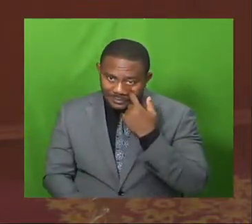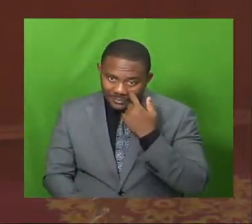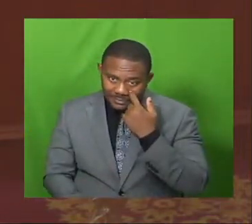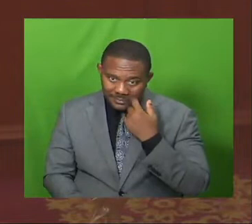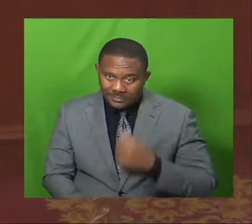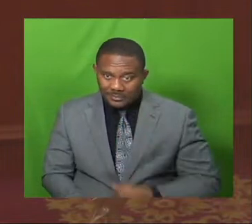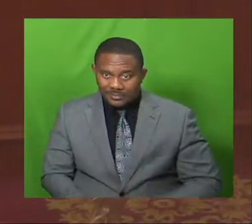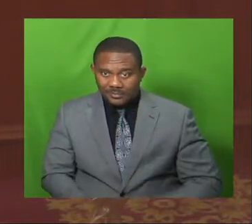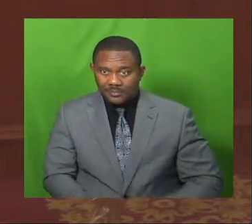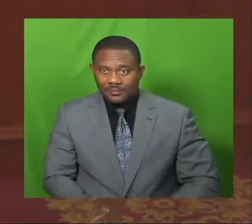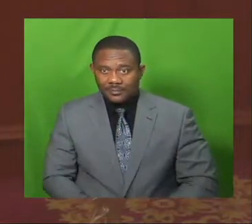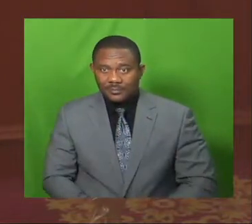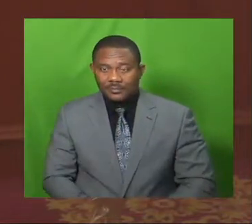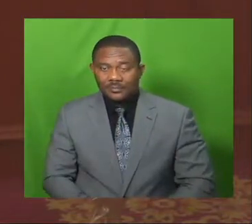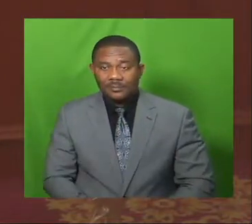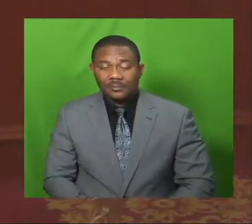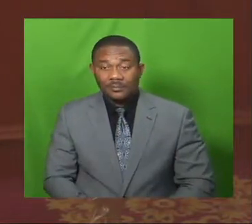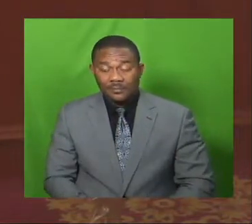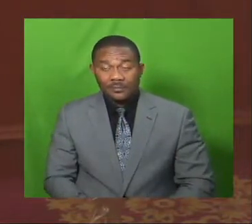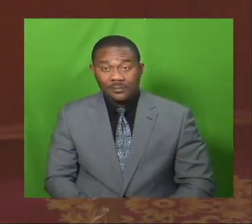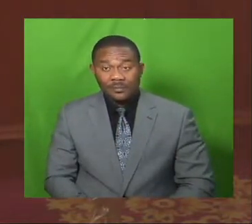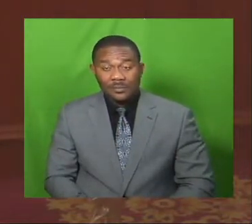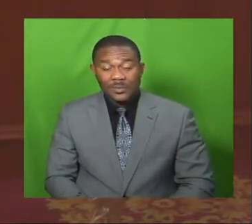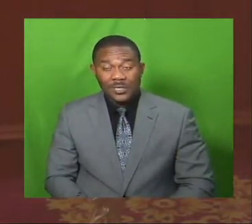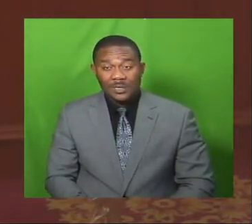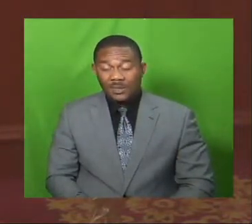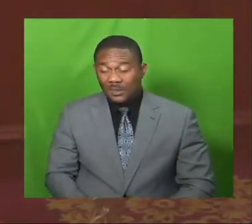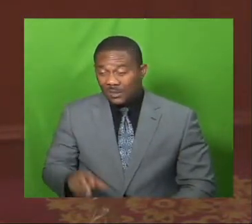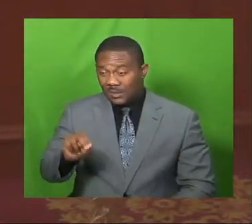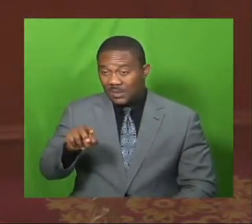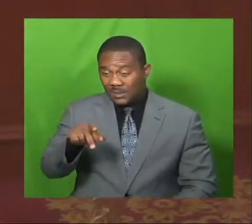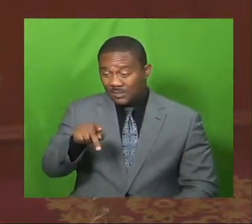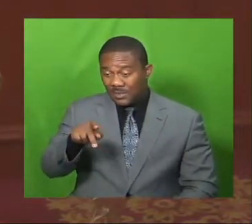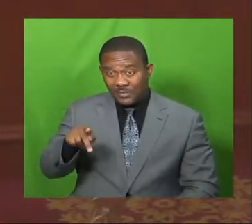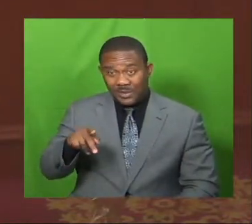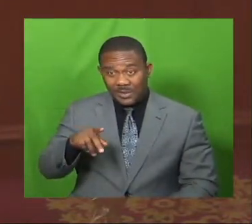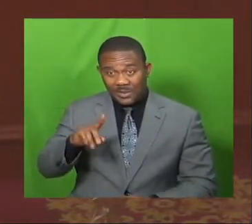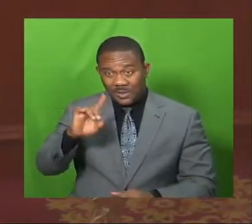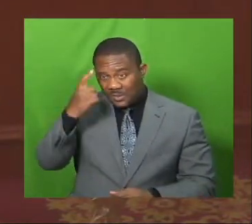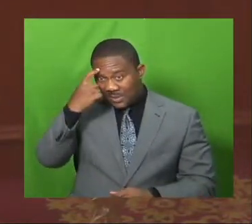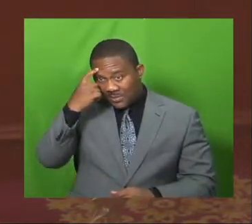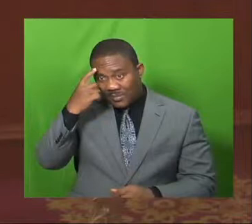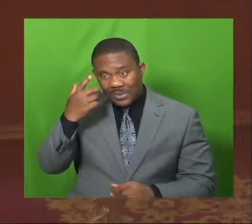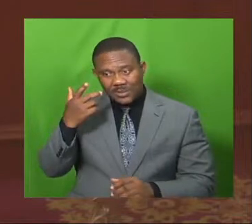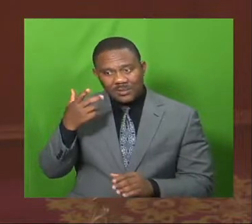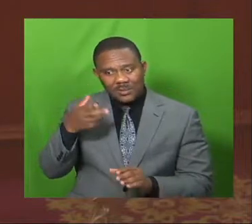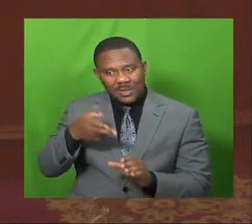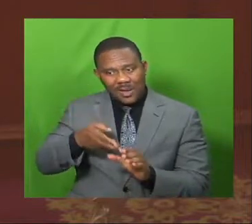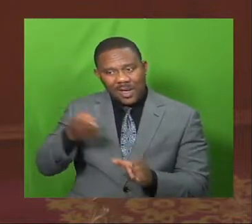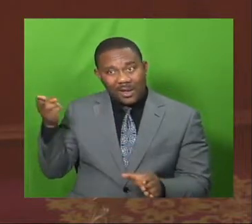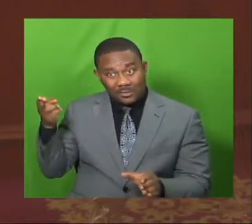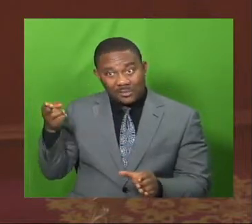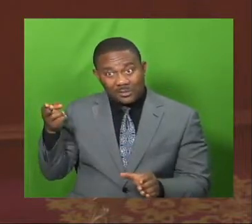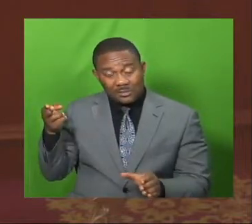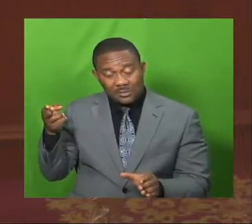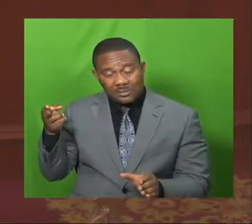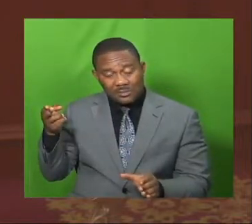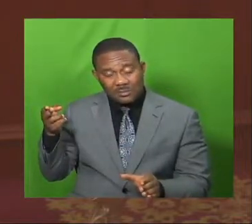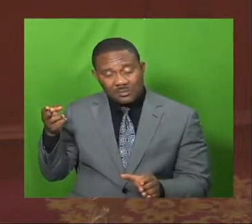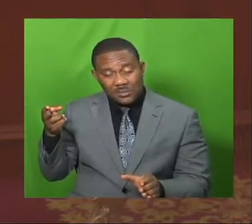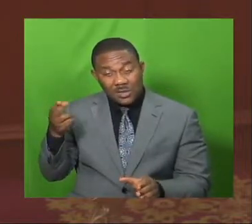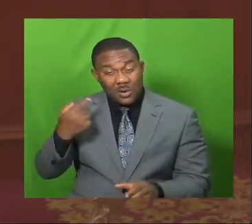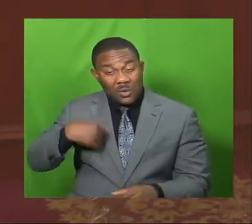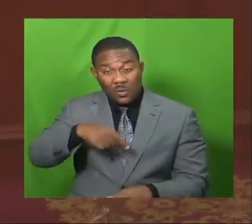that by the time this government leaves office, you and I will have a very difficult task to rebuild our country. As a matter